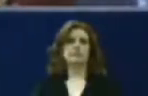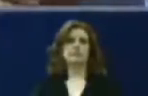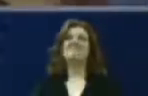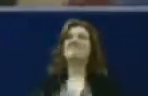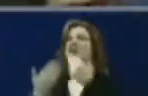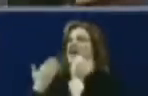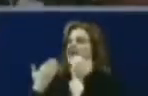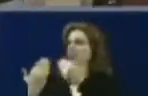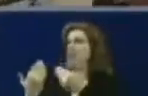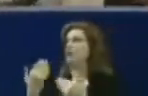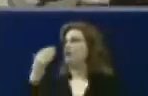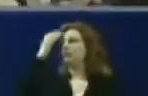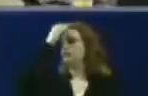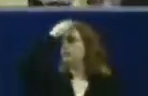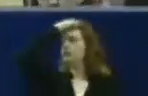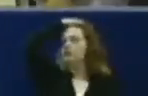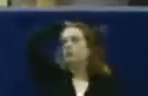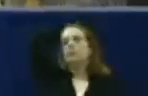Thank you.